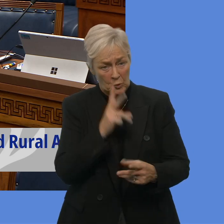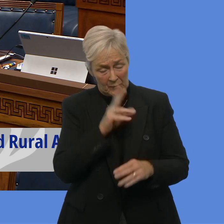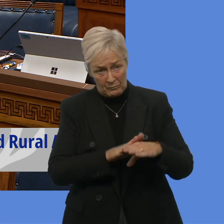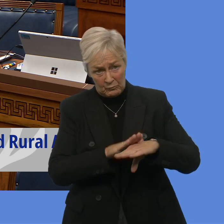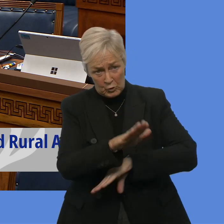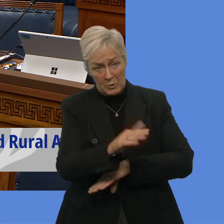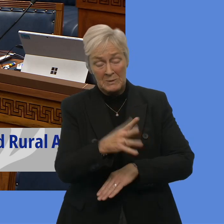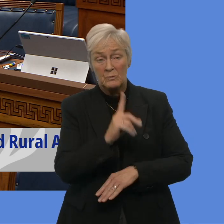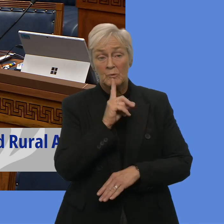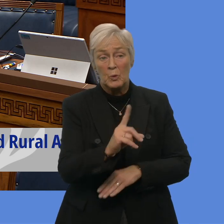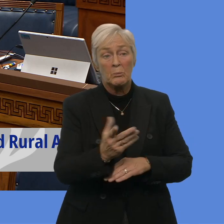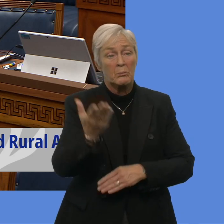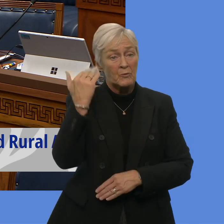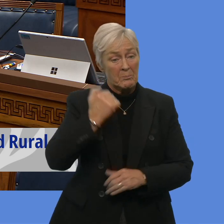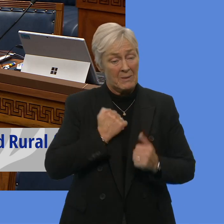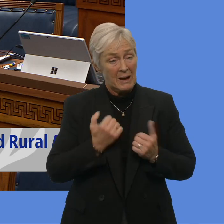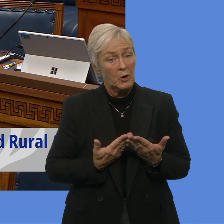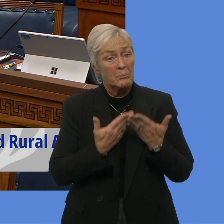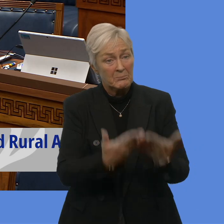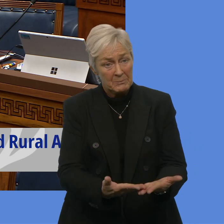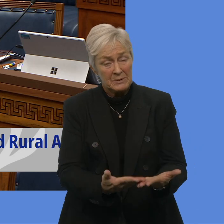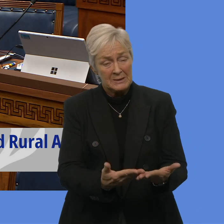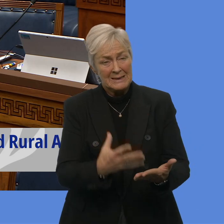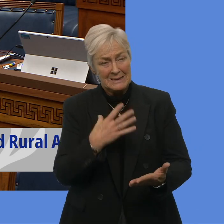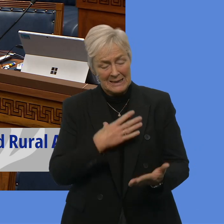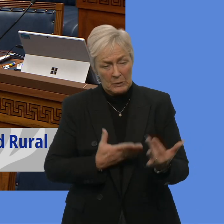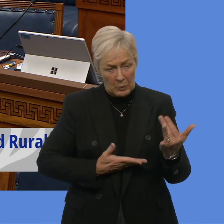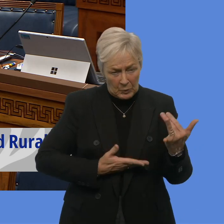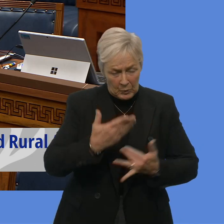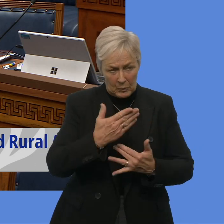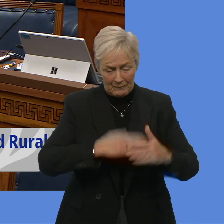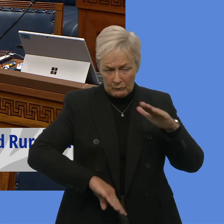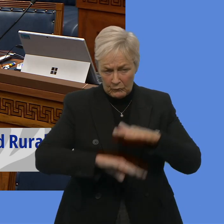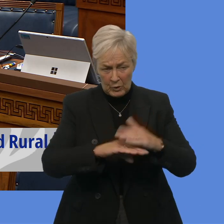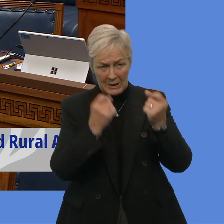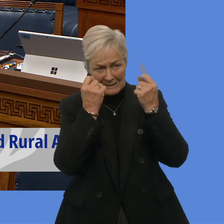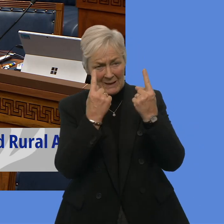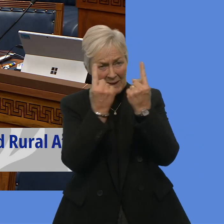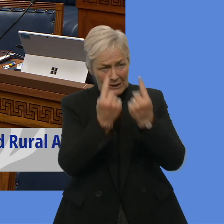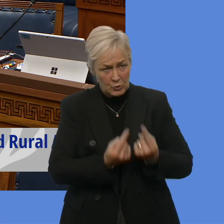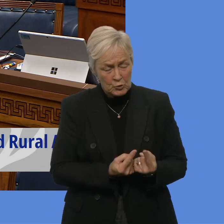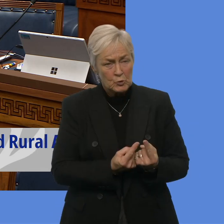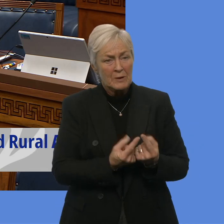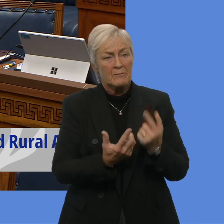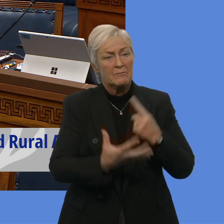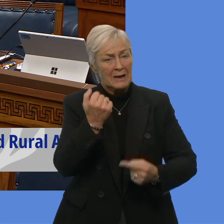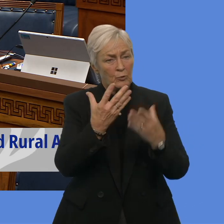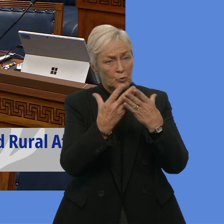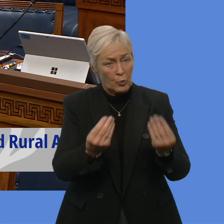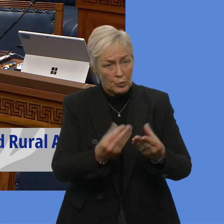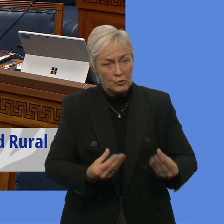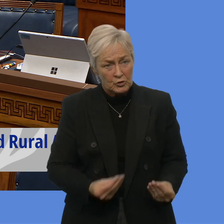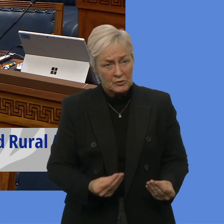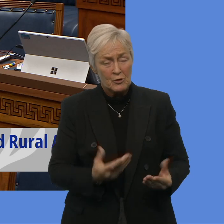I've made clear in the past my commitment to this, but we need to work this through to ensure we fully understand the issues and potential solutions to them. This is in